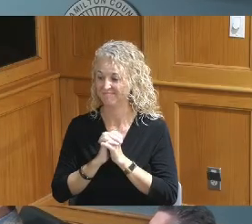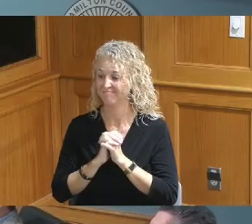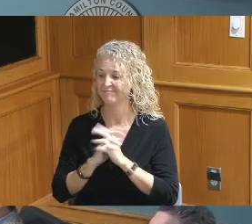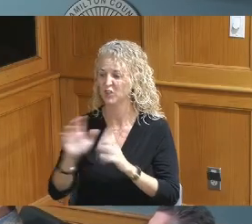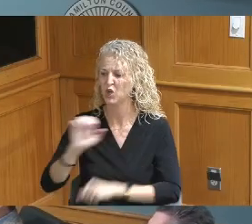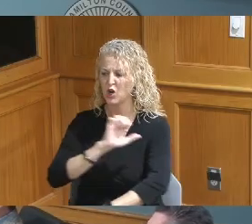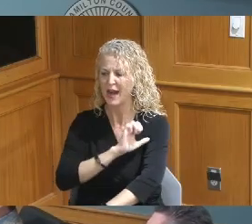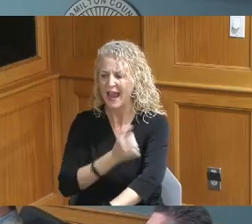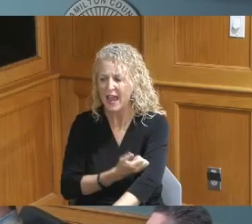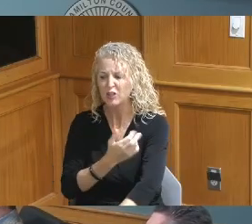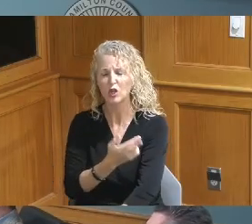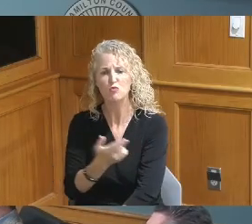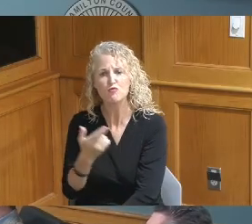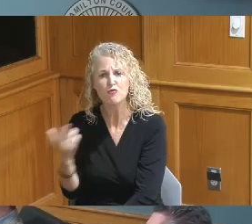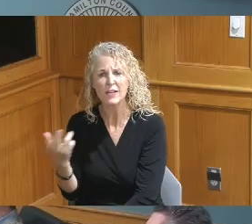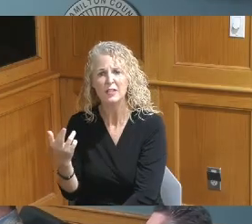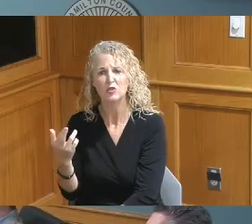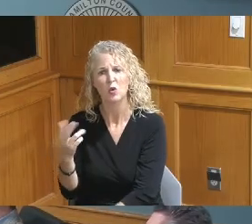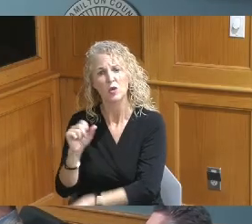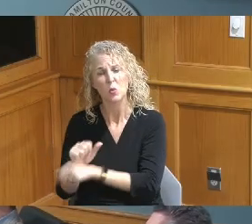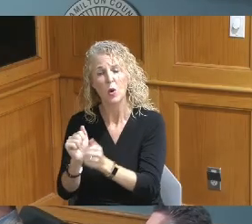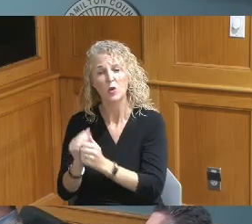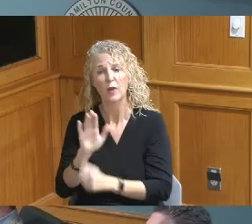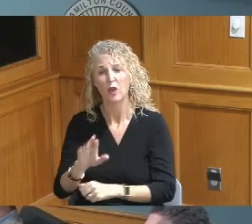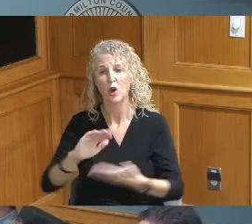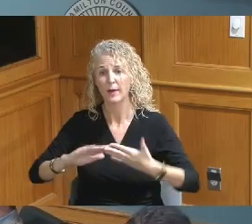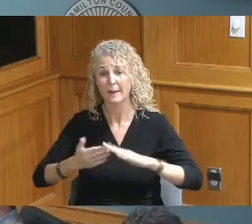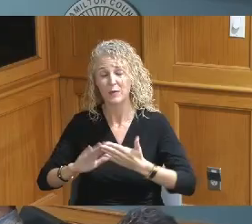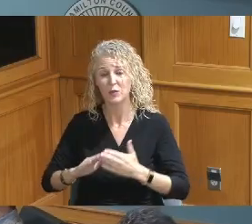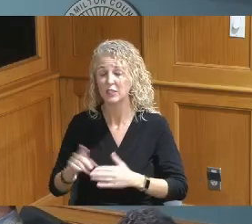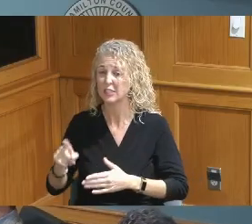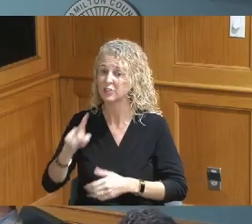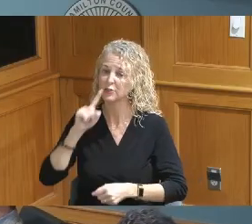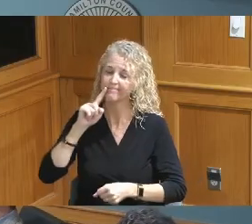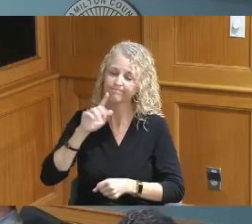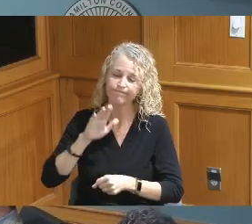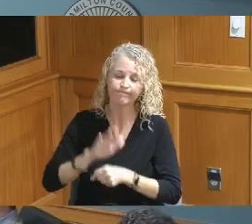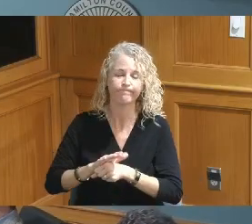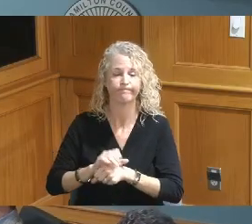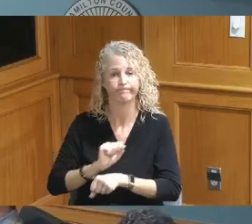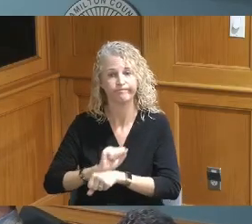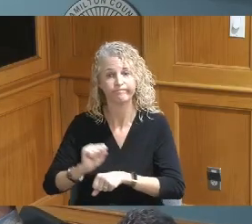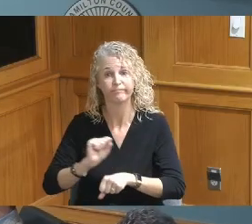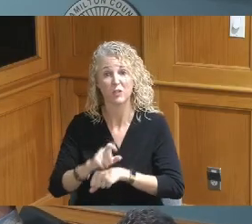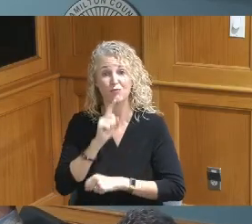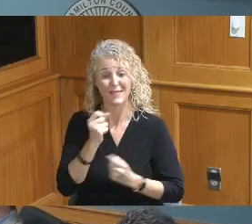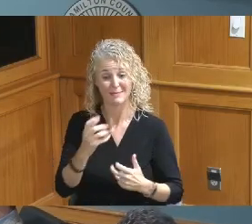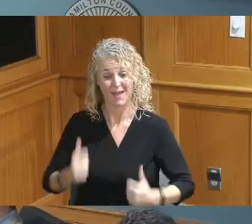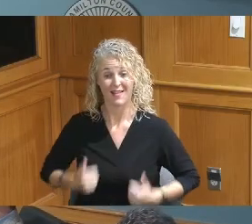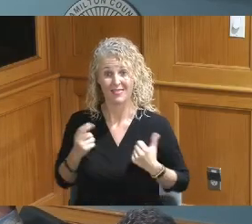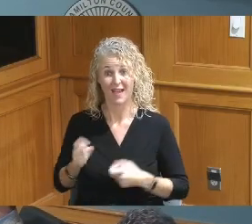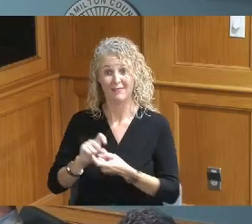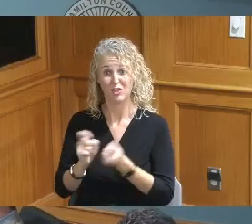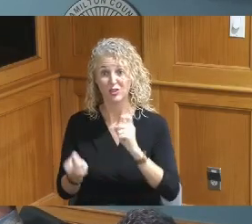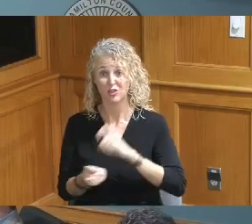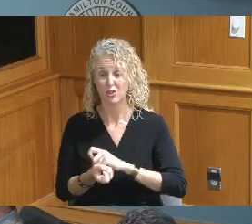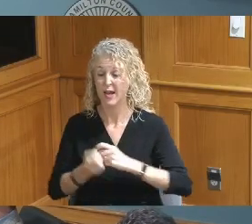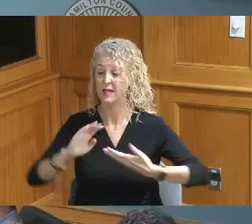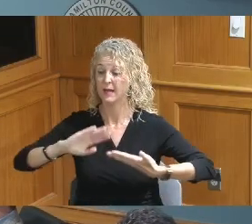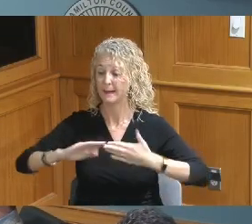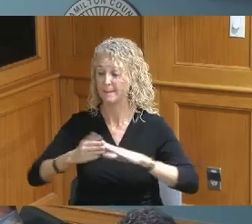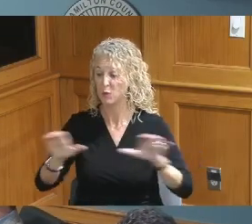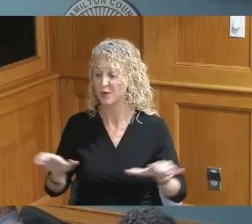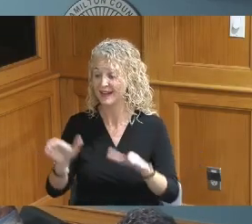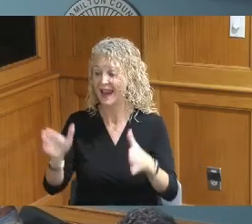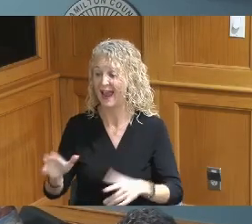Devoting energy and resources to your community takes dedication, and the impact can be life-changing. Our 2025 Community